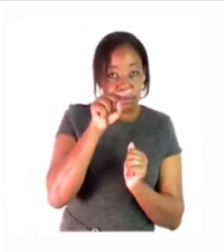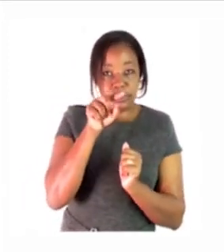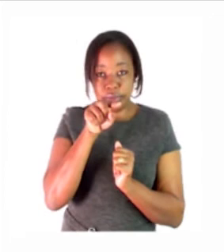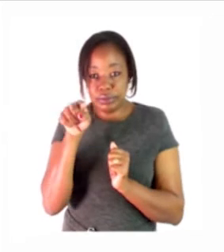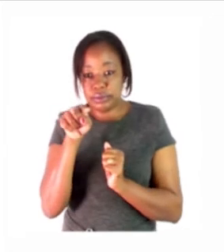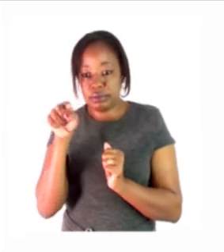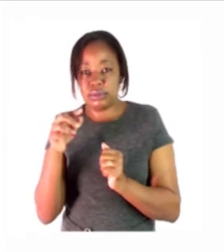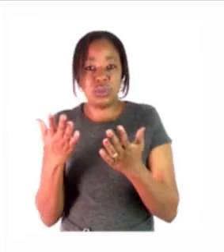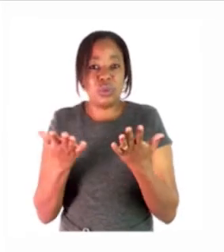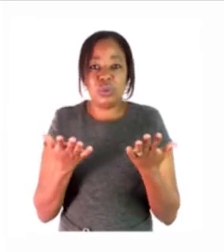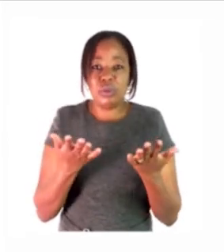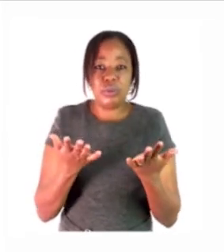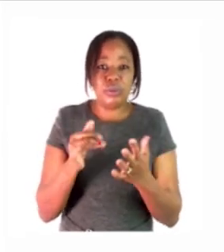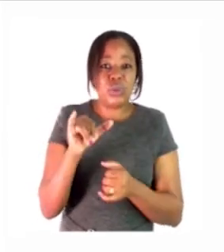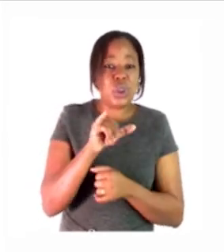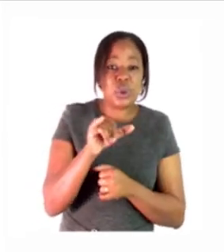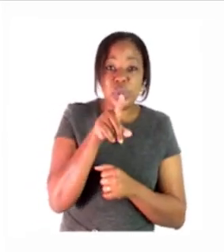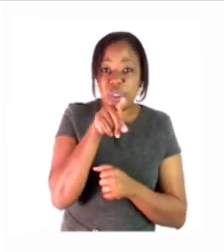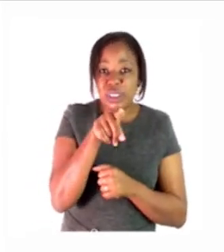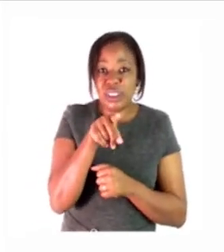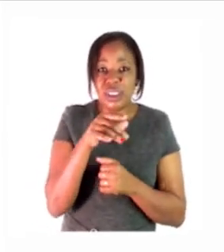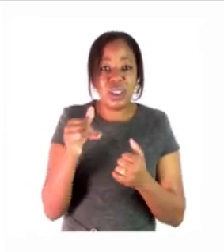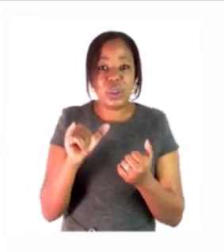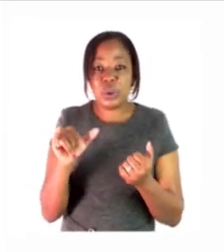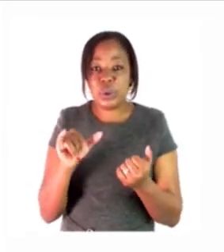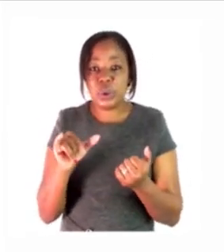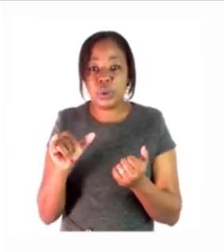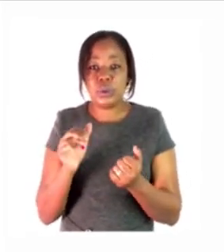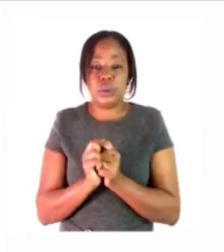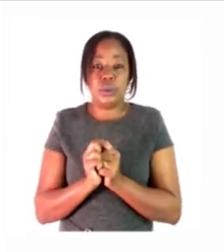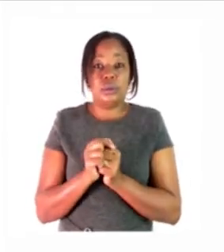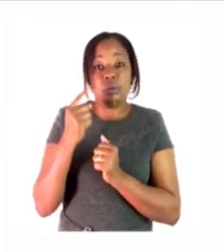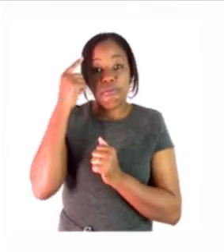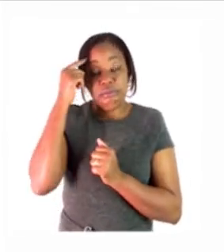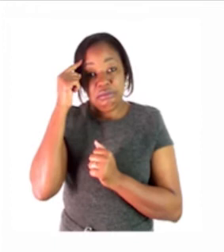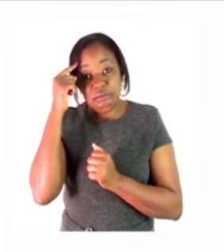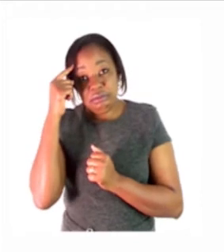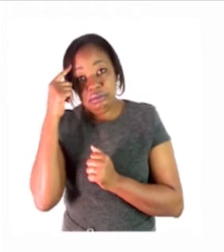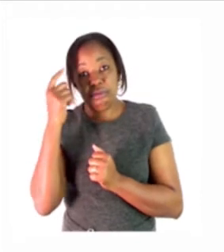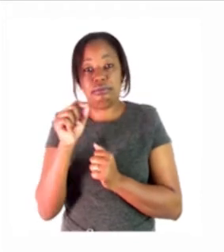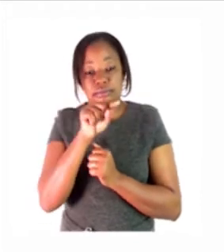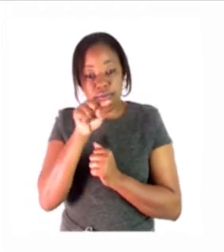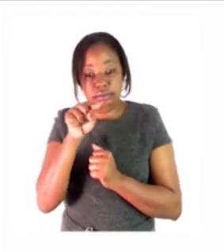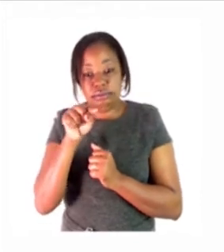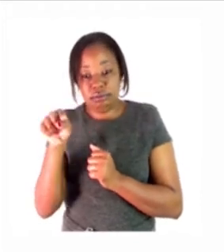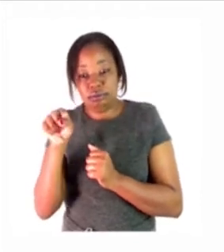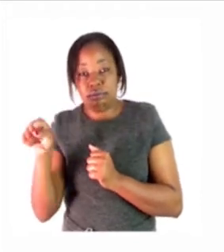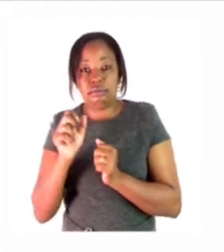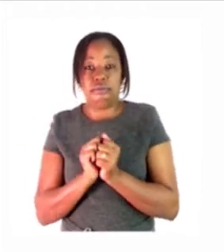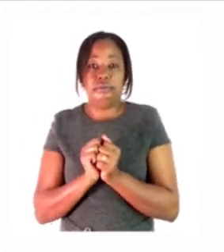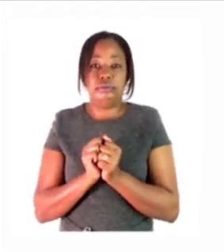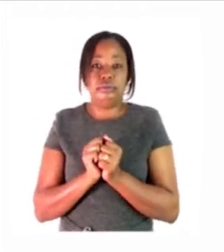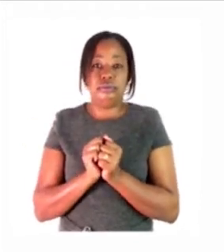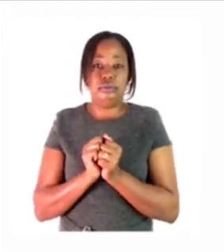Is it a 1? Is it a 3? Is it a 5, a 7, or a 9? If at the end is having all these numbers that I